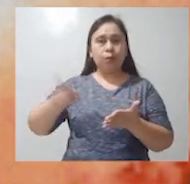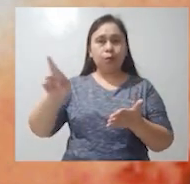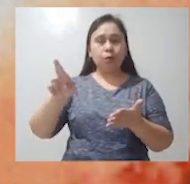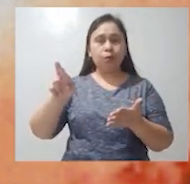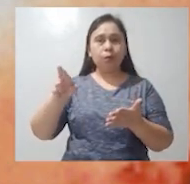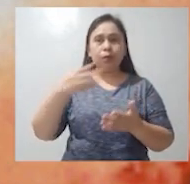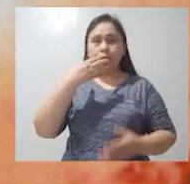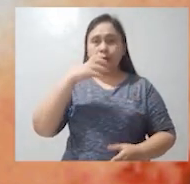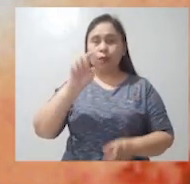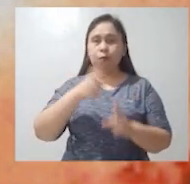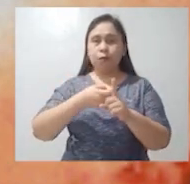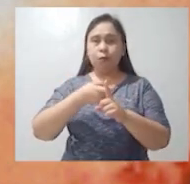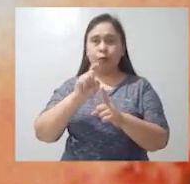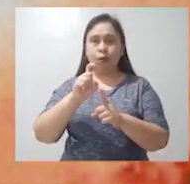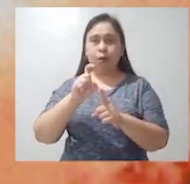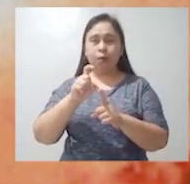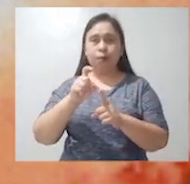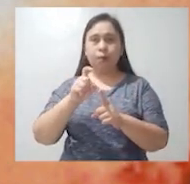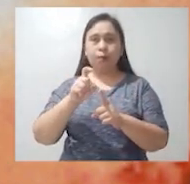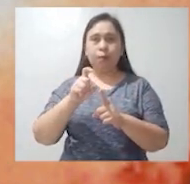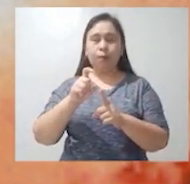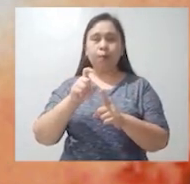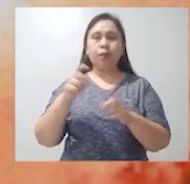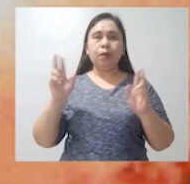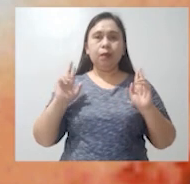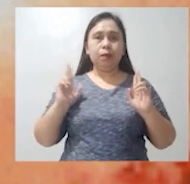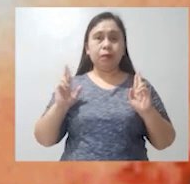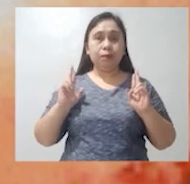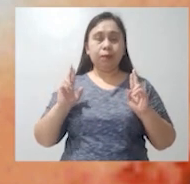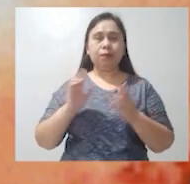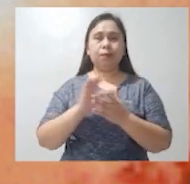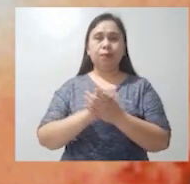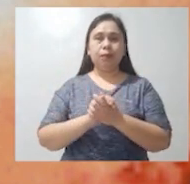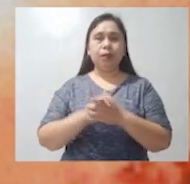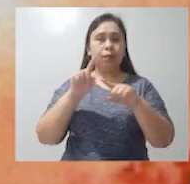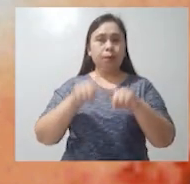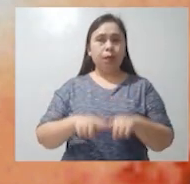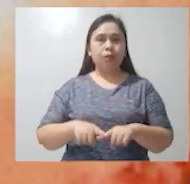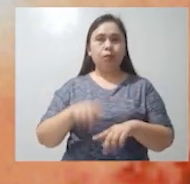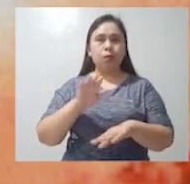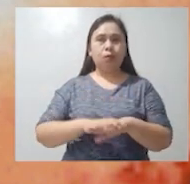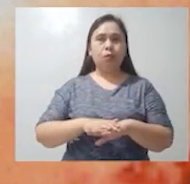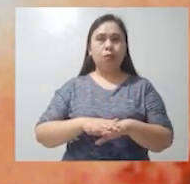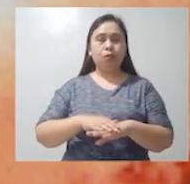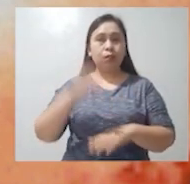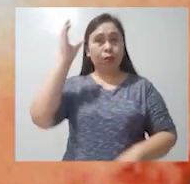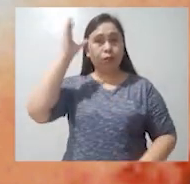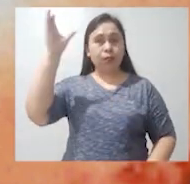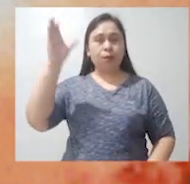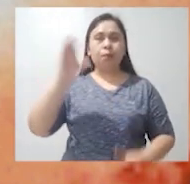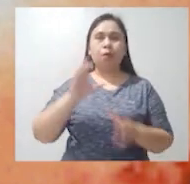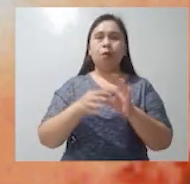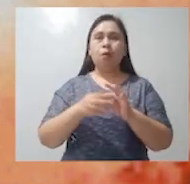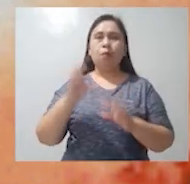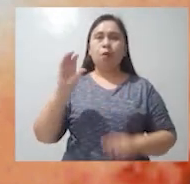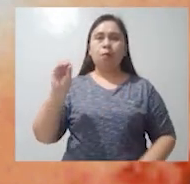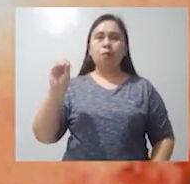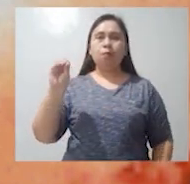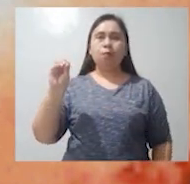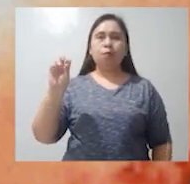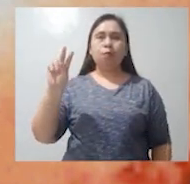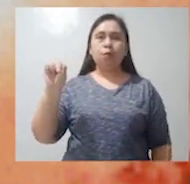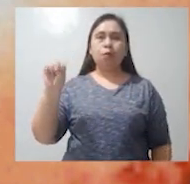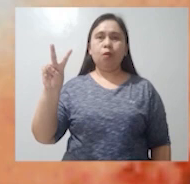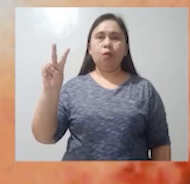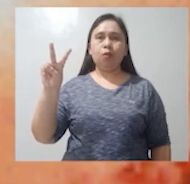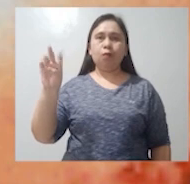refrigeration compartments and disposes of it outside your unit relies on the concept of convection. Convection is the